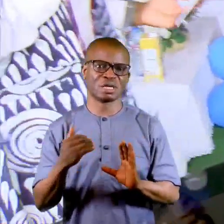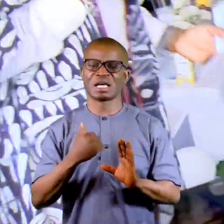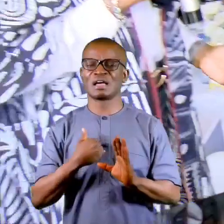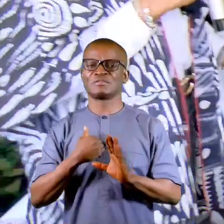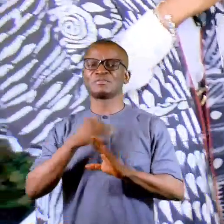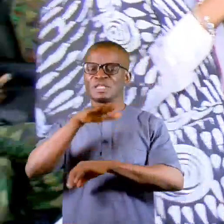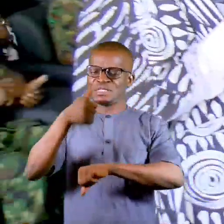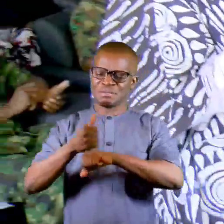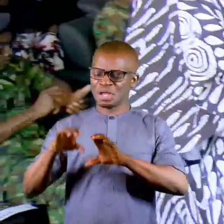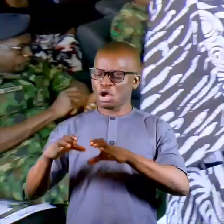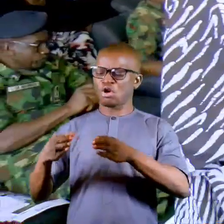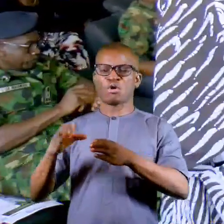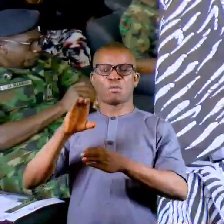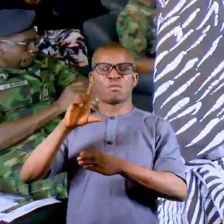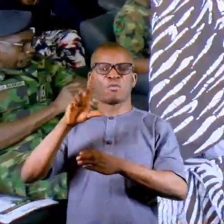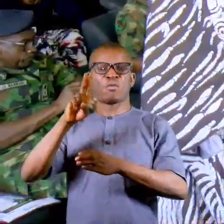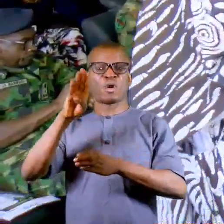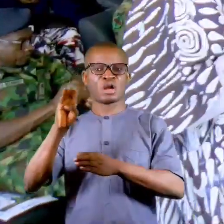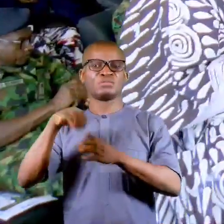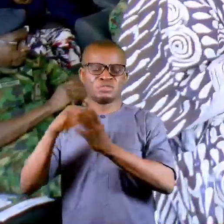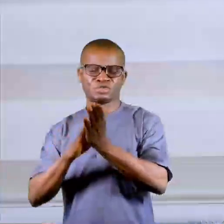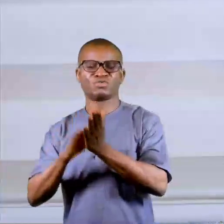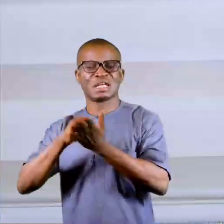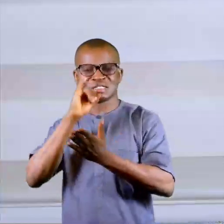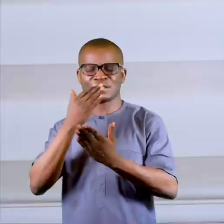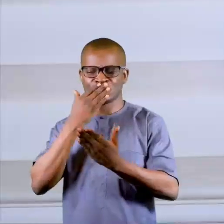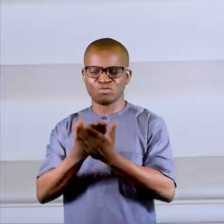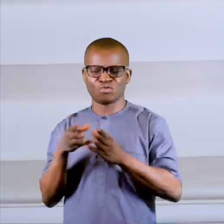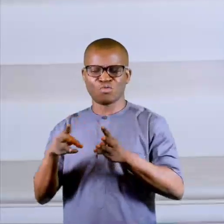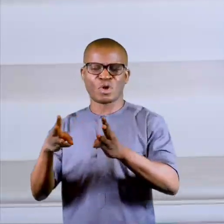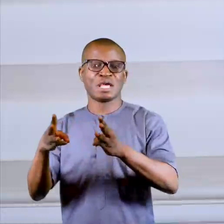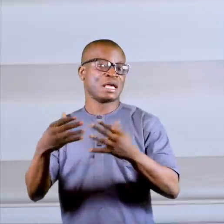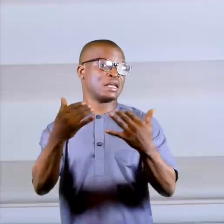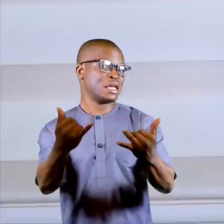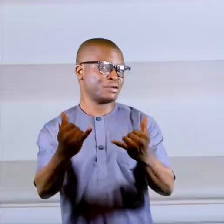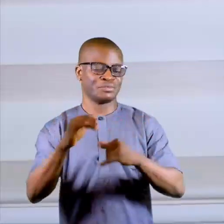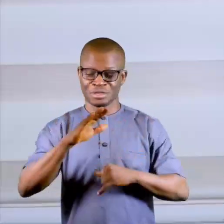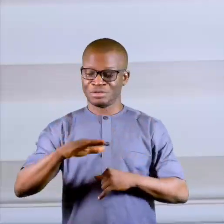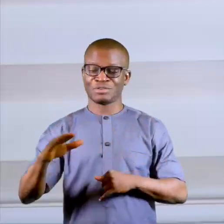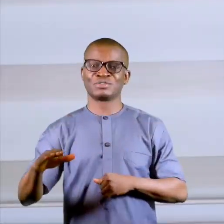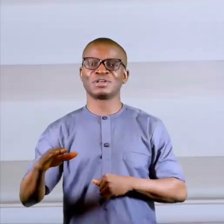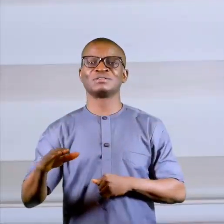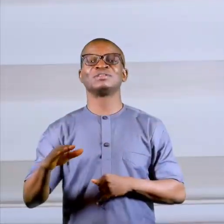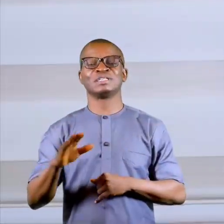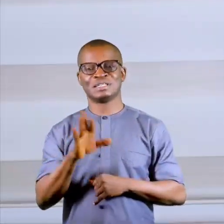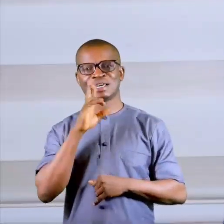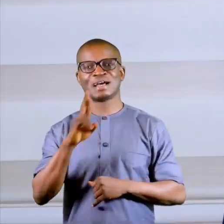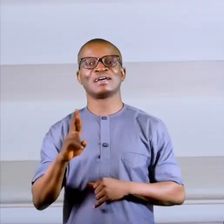in schools, and this is also a good step in the right direction, because now the children are like